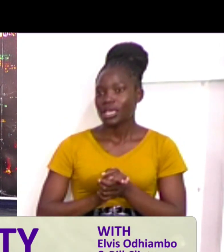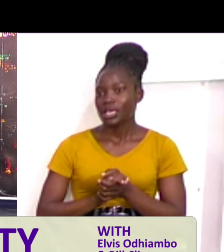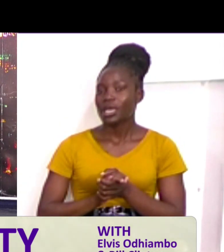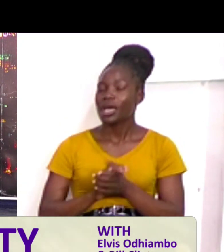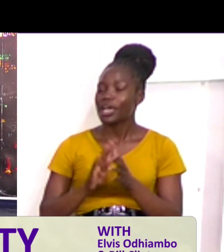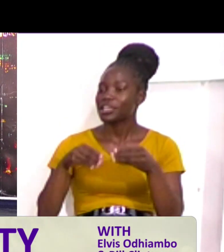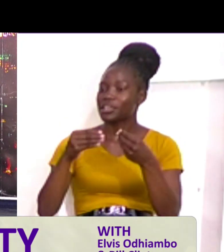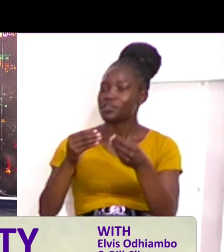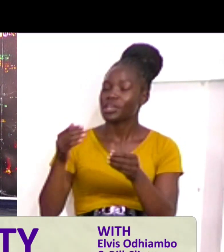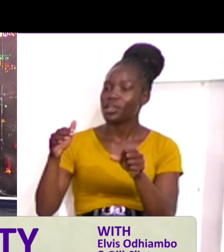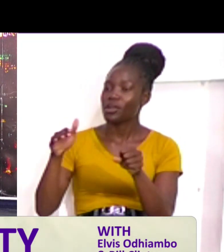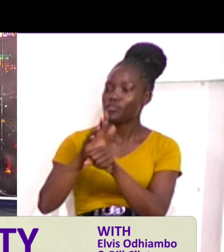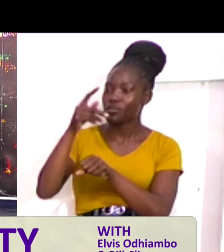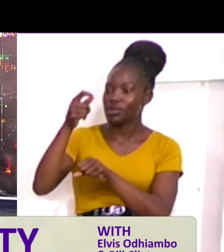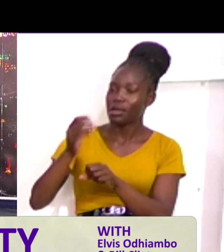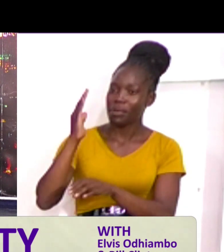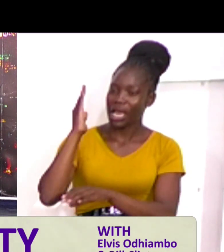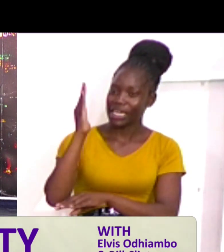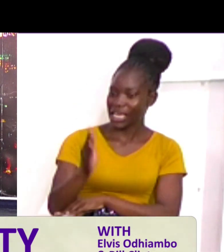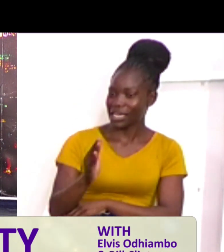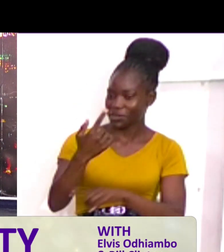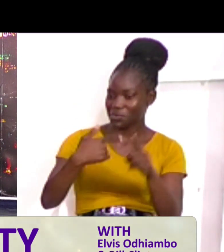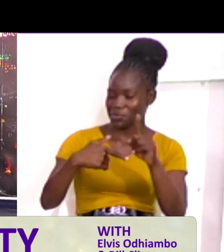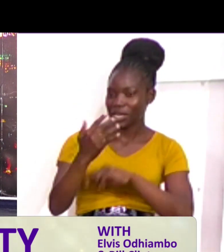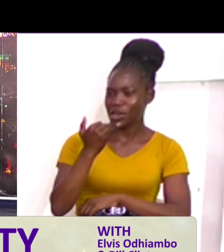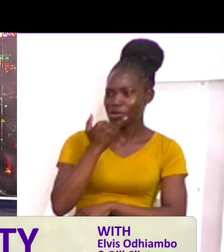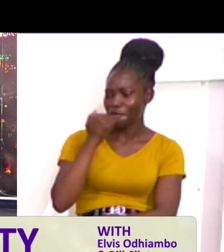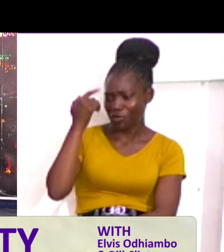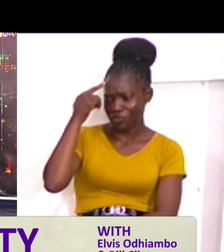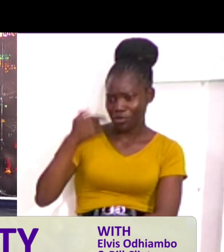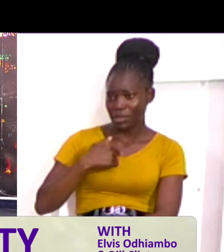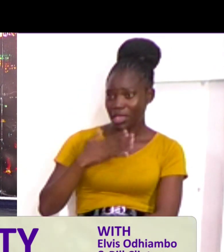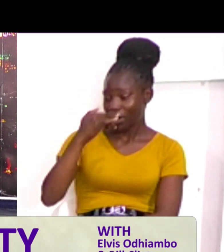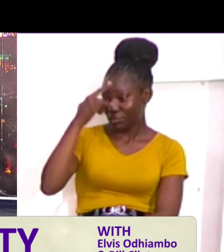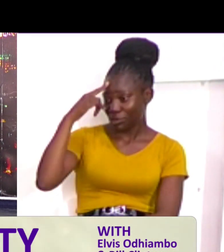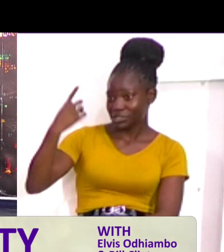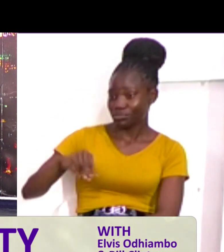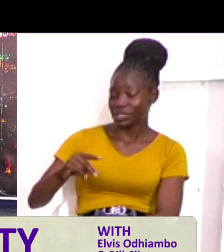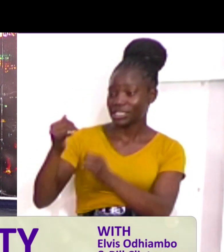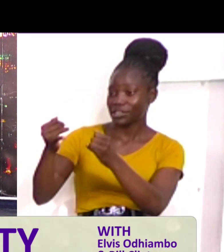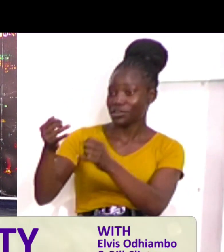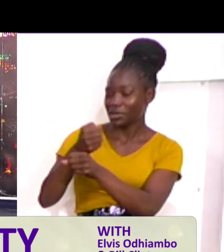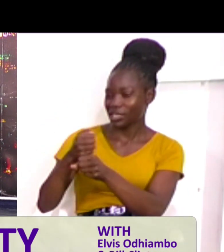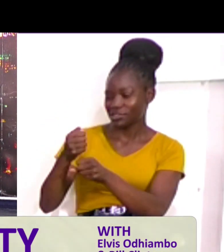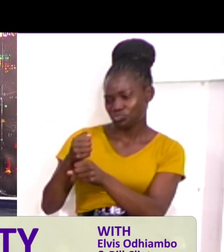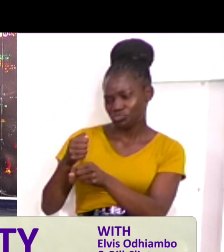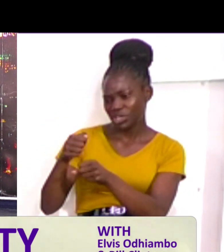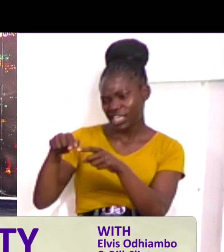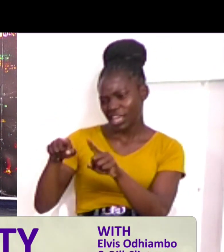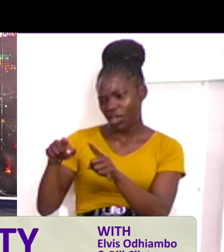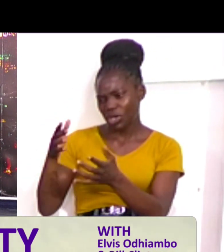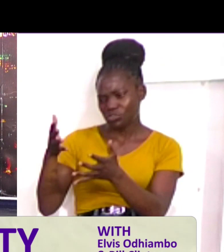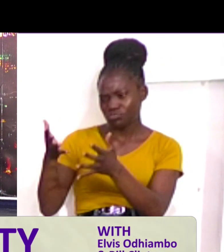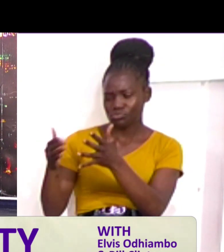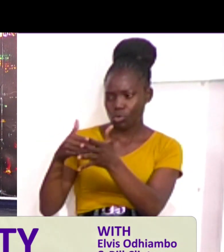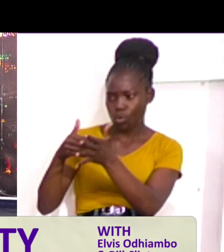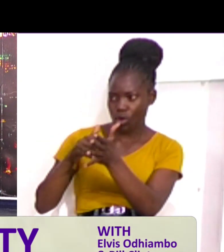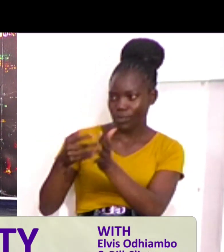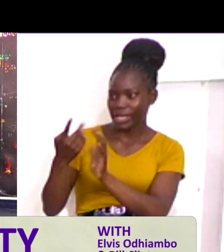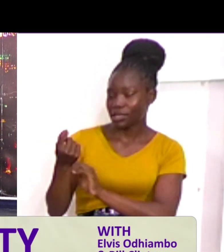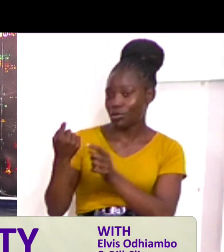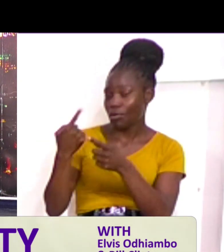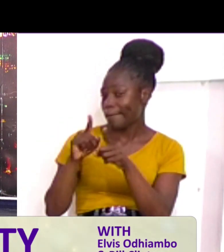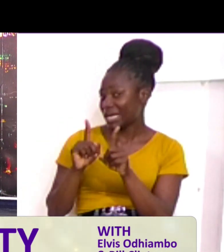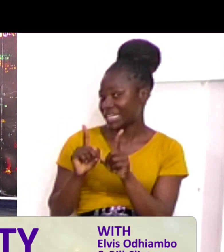straight win could be wrong for me because you see, beating Newcastle, although they are down, isn't easy.